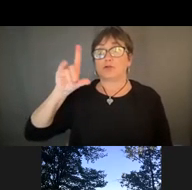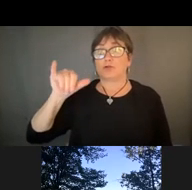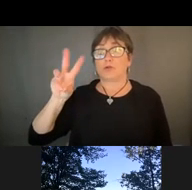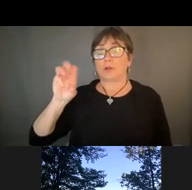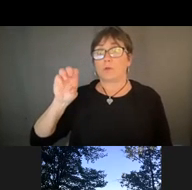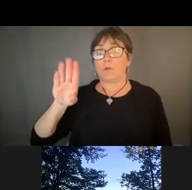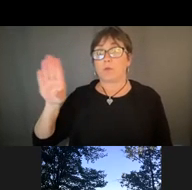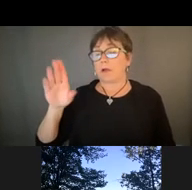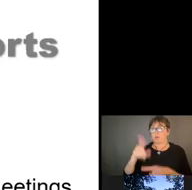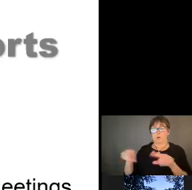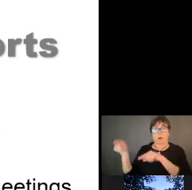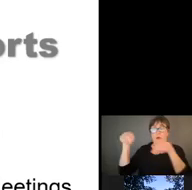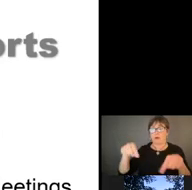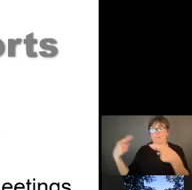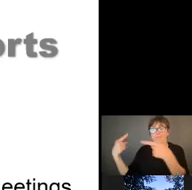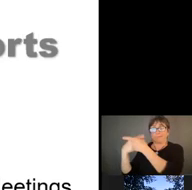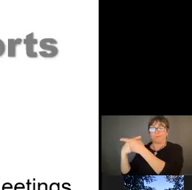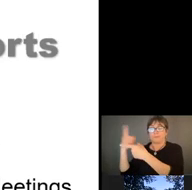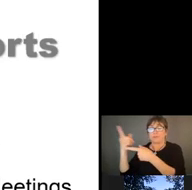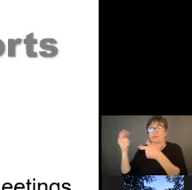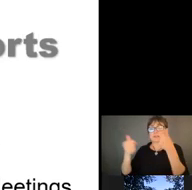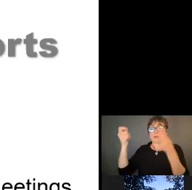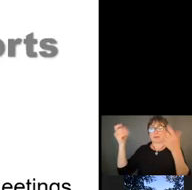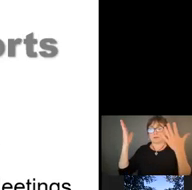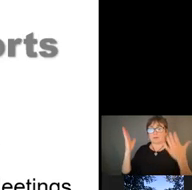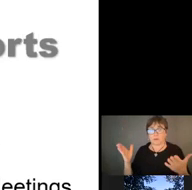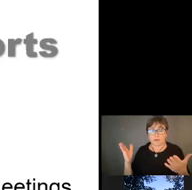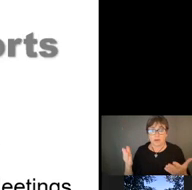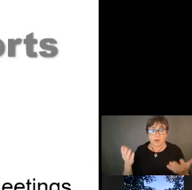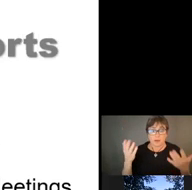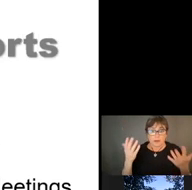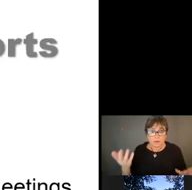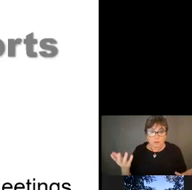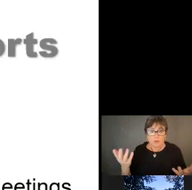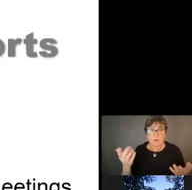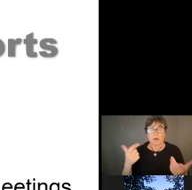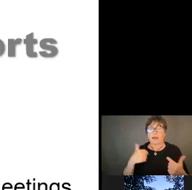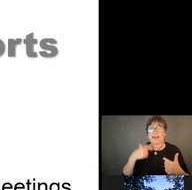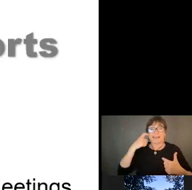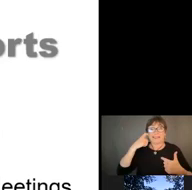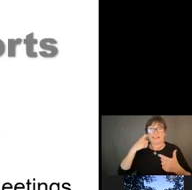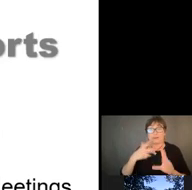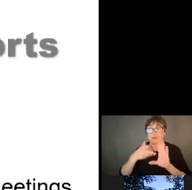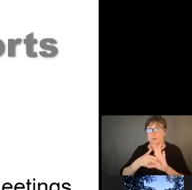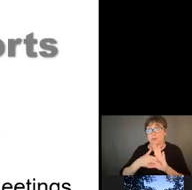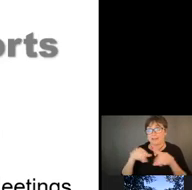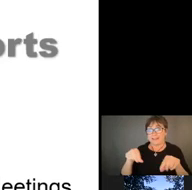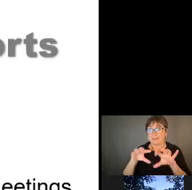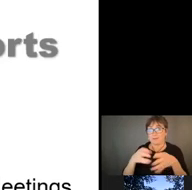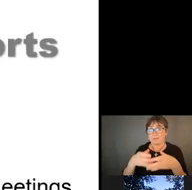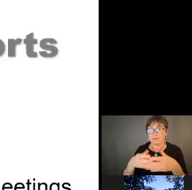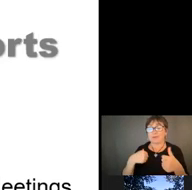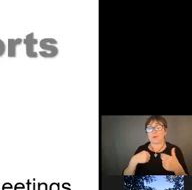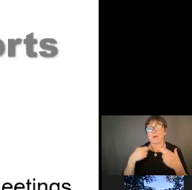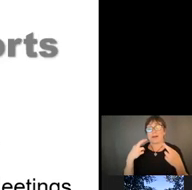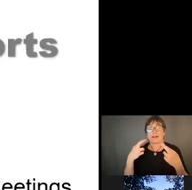executive director. So this is Beth Larson-Steckler, and I just started. So hopefully I can give you a quick overview. We